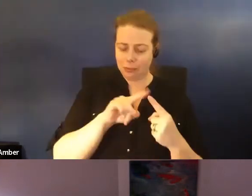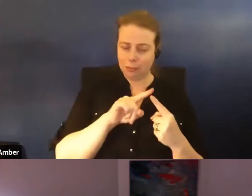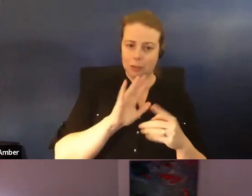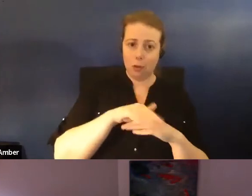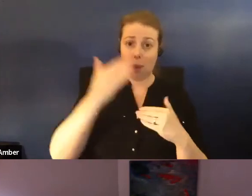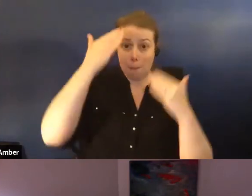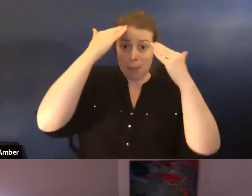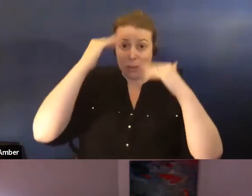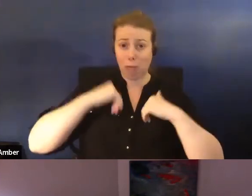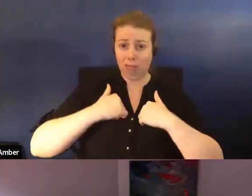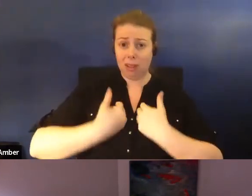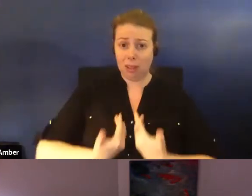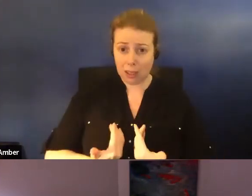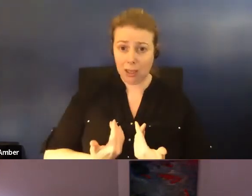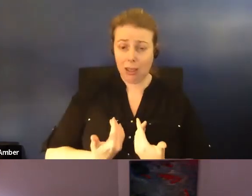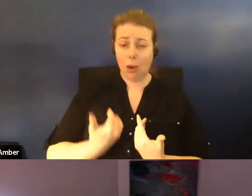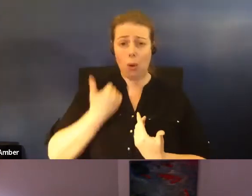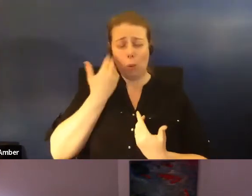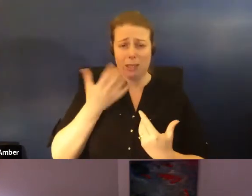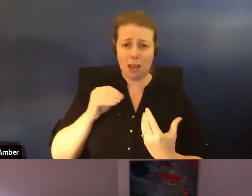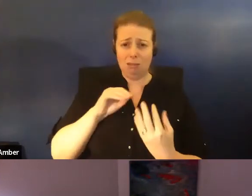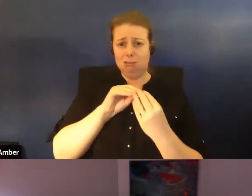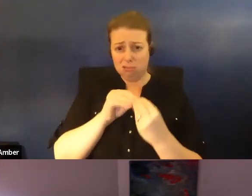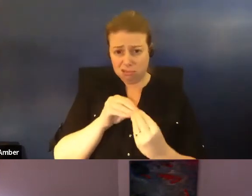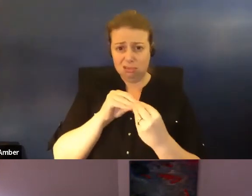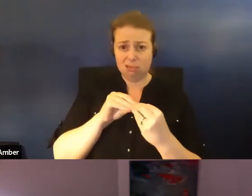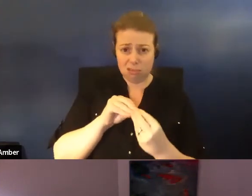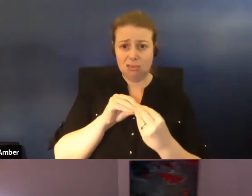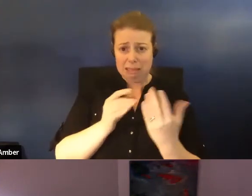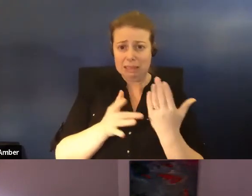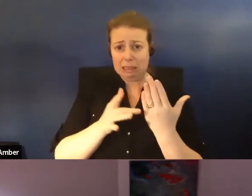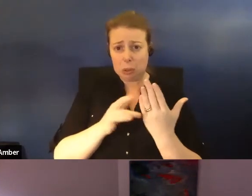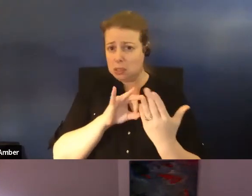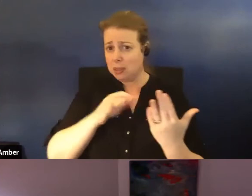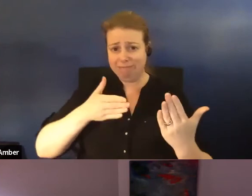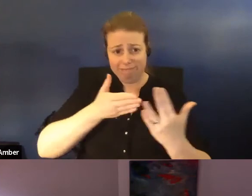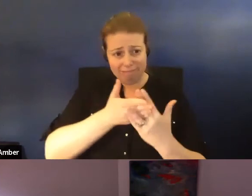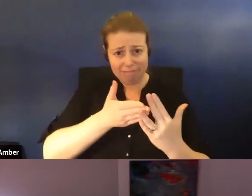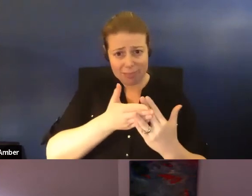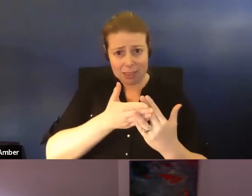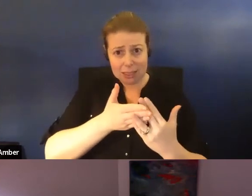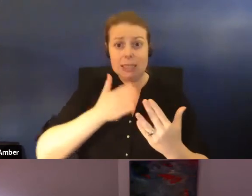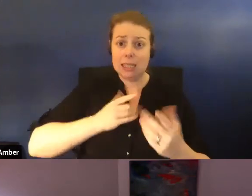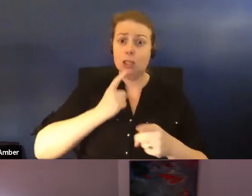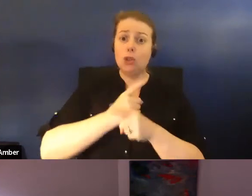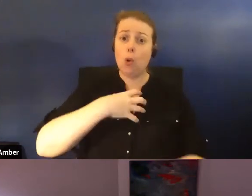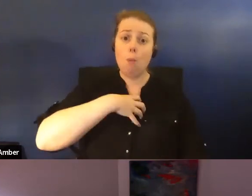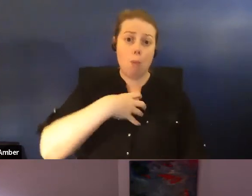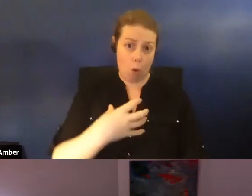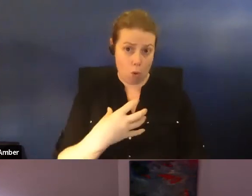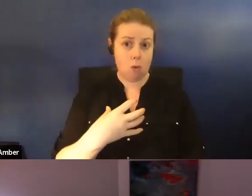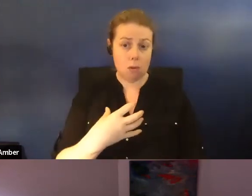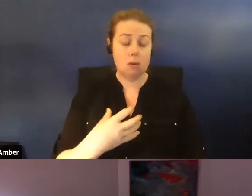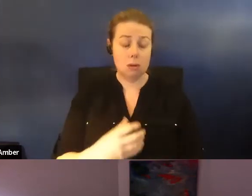comes with constantly having to navigate inaccessible technology is something that we don't talk about enough, and we do need to talk about it more,